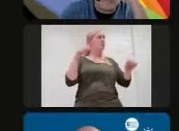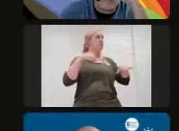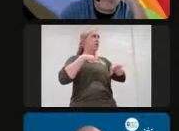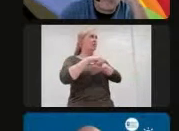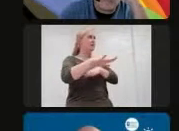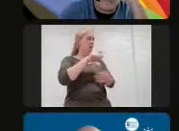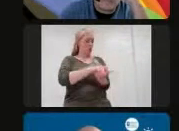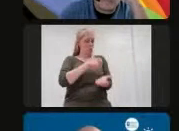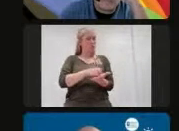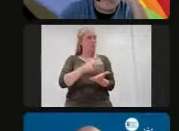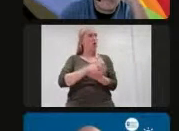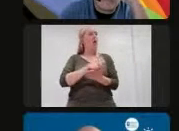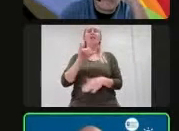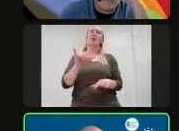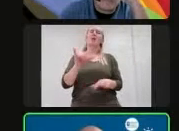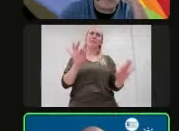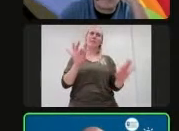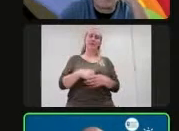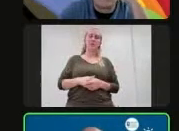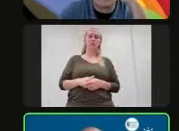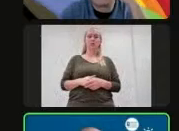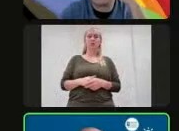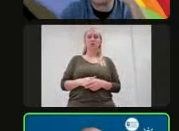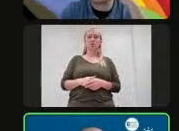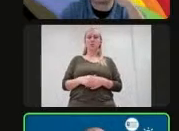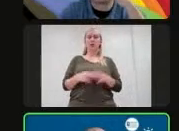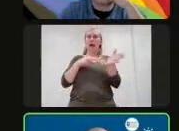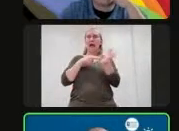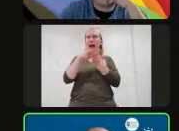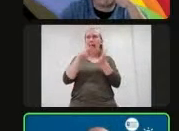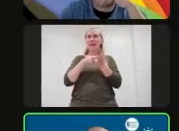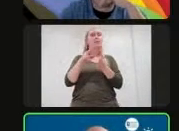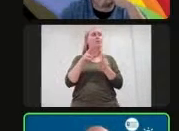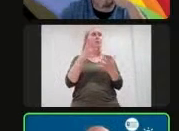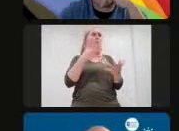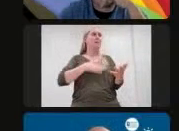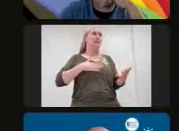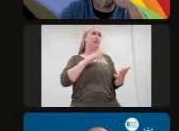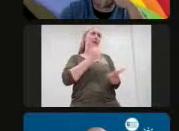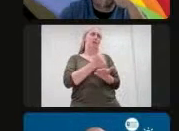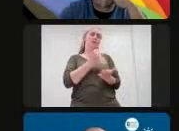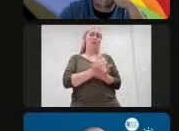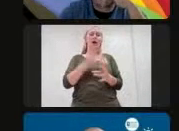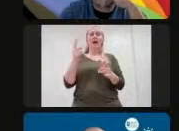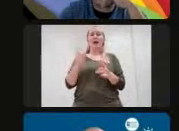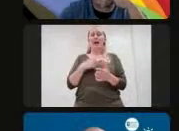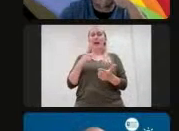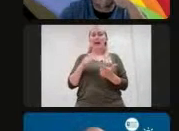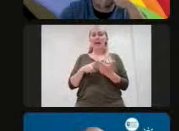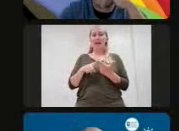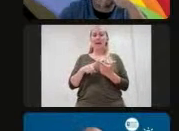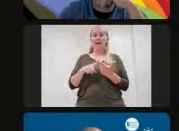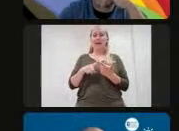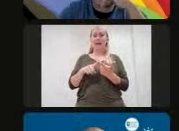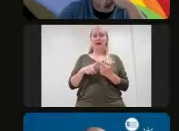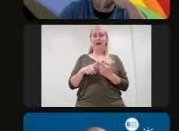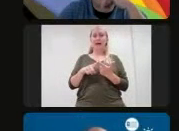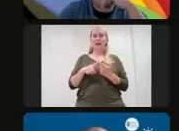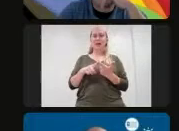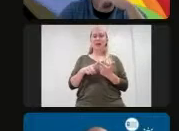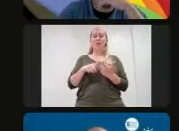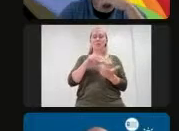it down. That'll be, and just highlight it for inclusion. That would be really helpful. And then we will have to uphold the civil rights